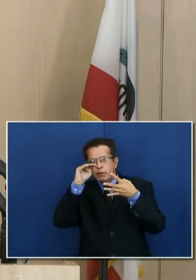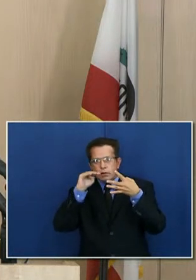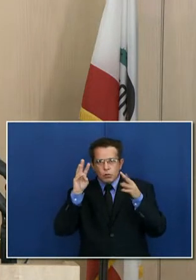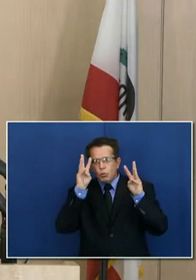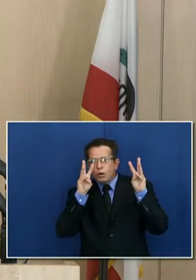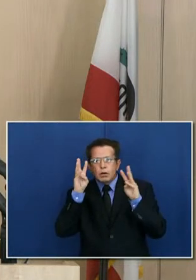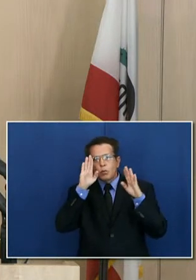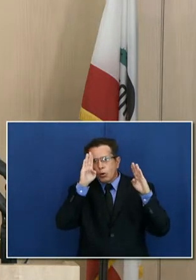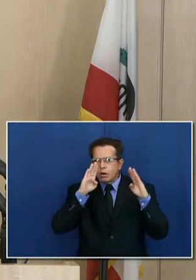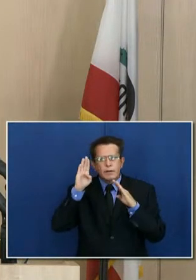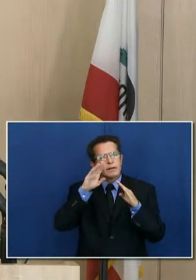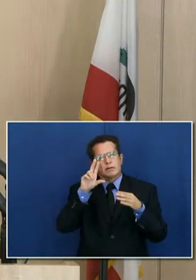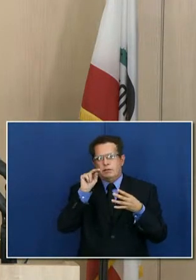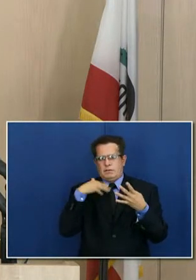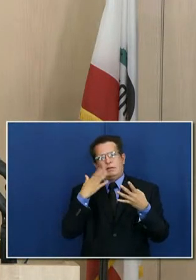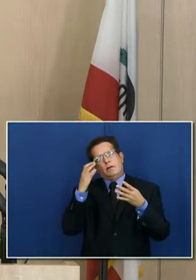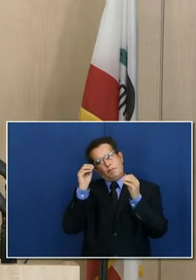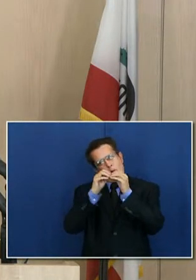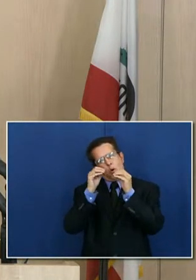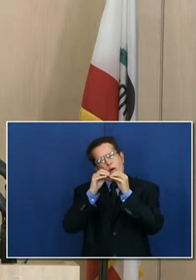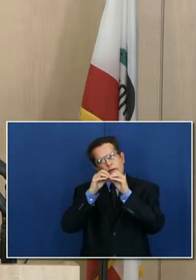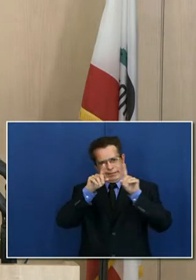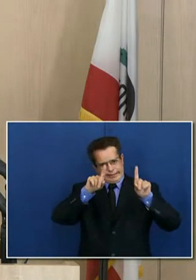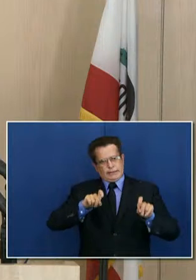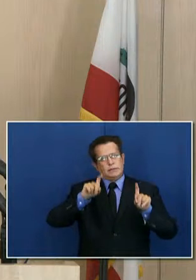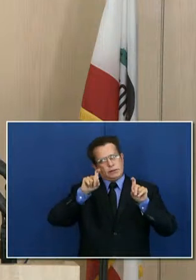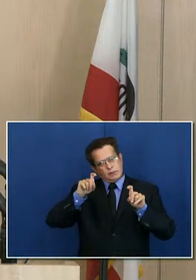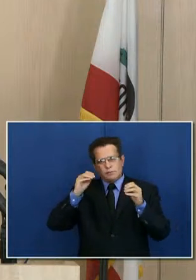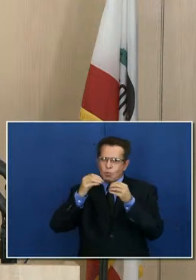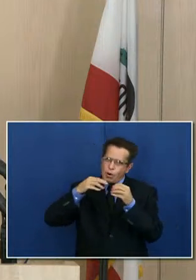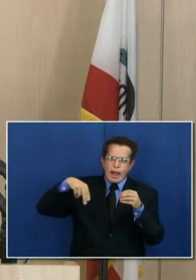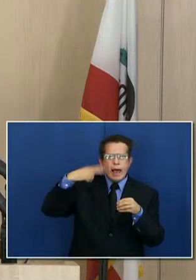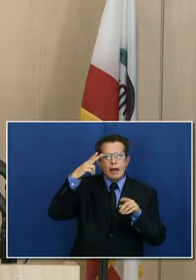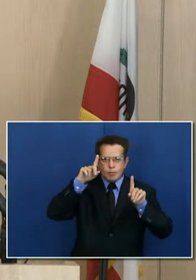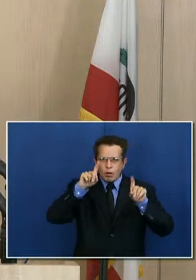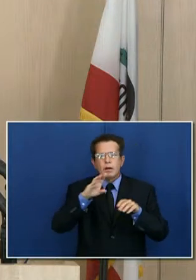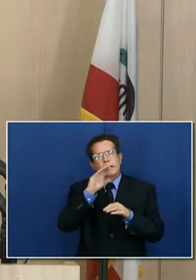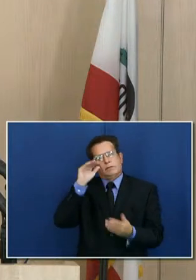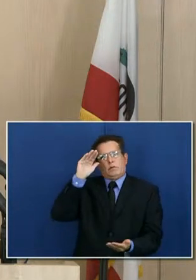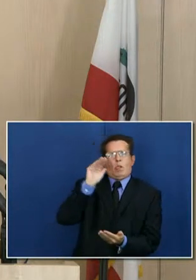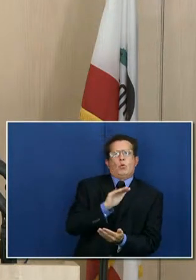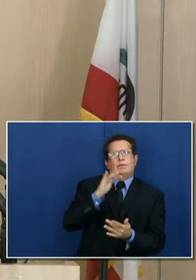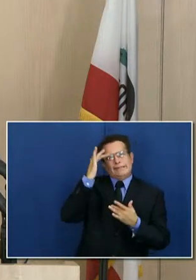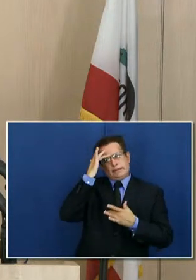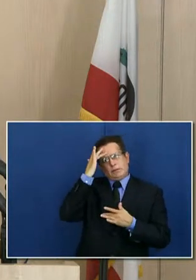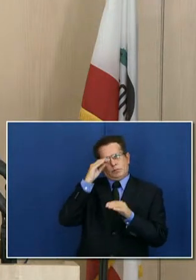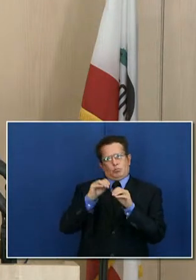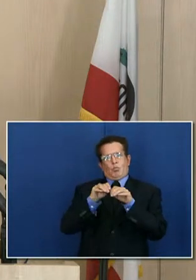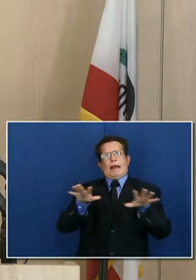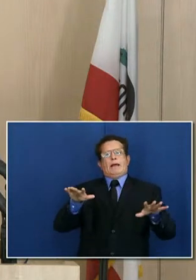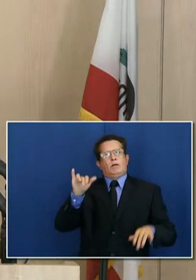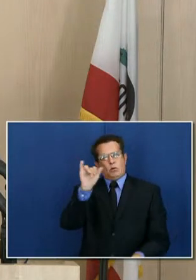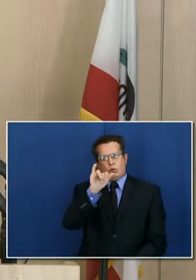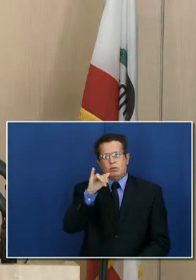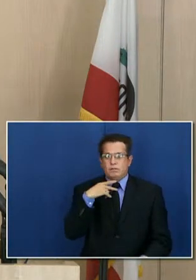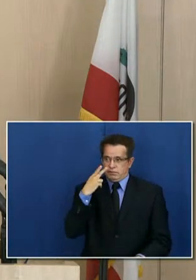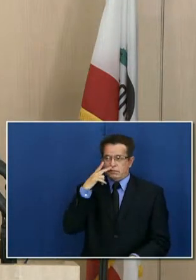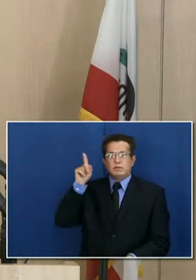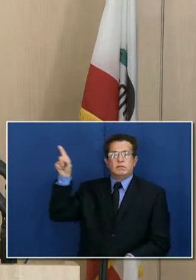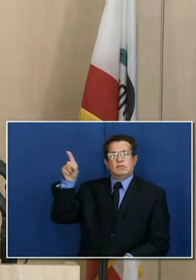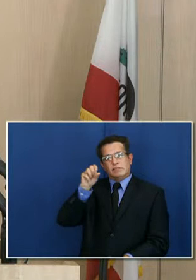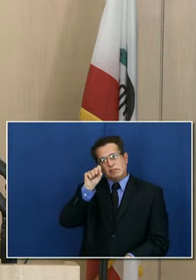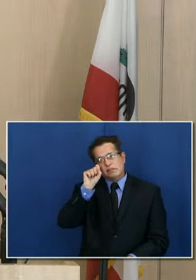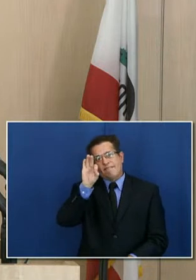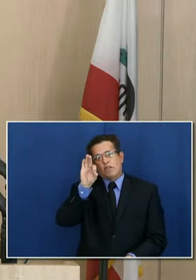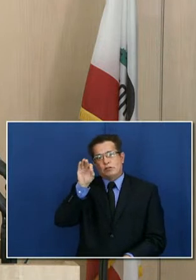many tests we've done. We want to continue to do as much testing as possible, but we want to slow the spread. We've seen other large counties, San Francisco